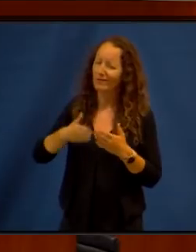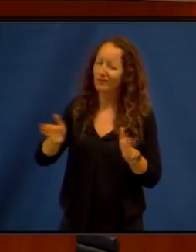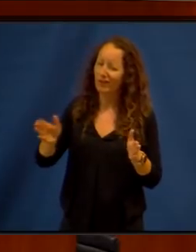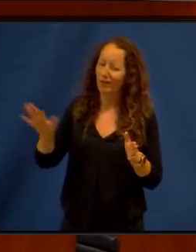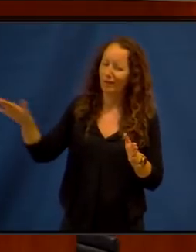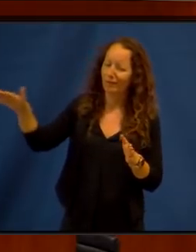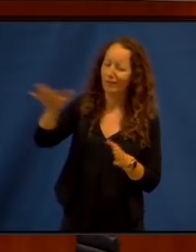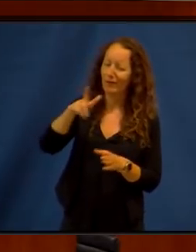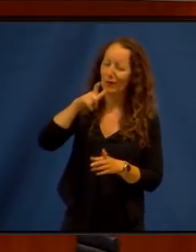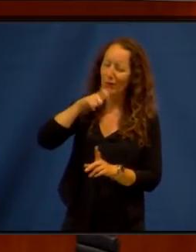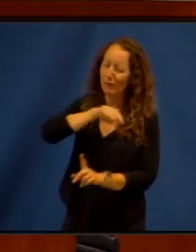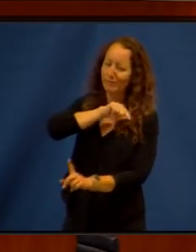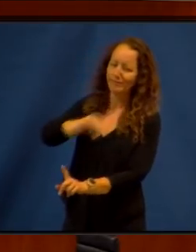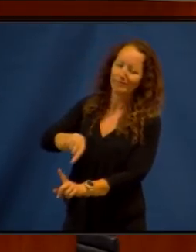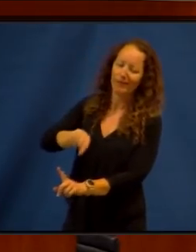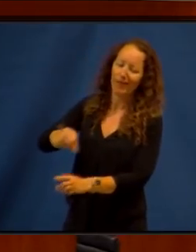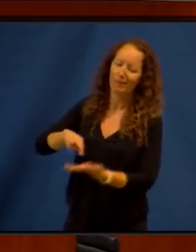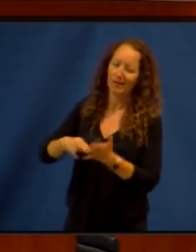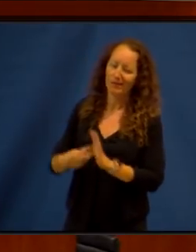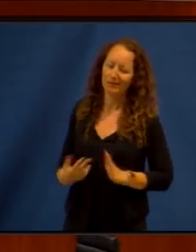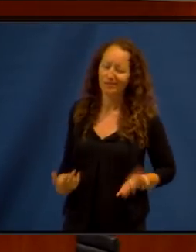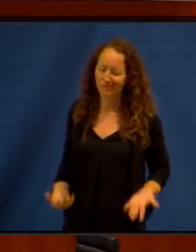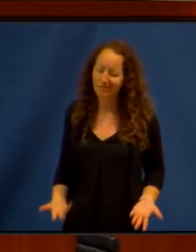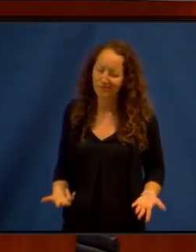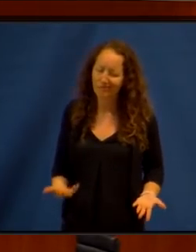we're talking about.